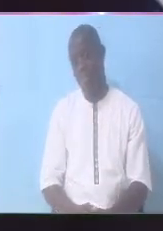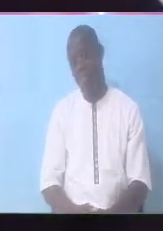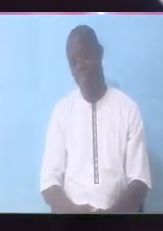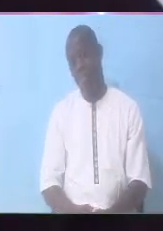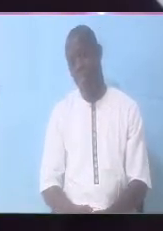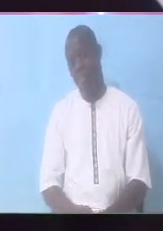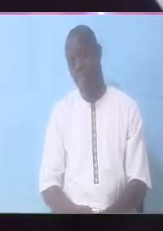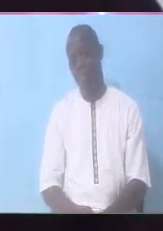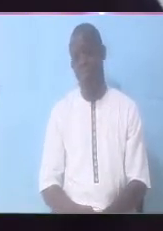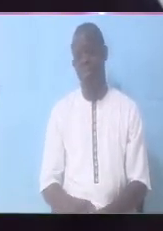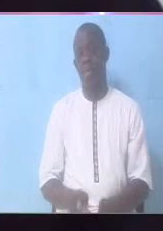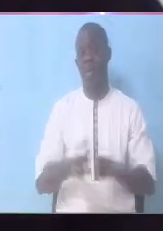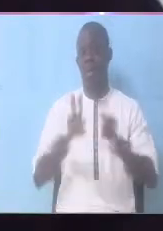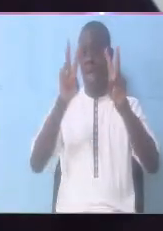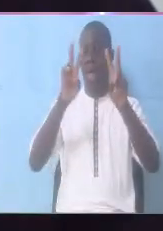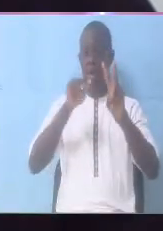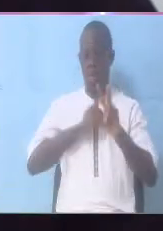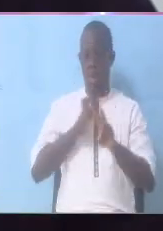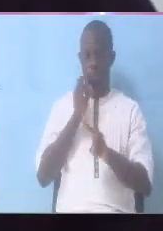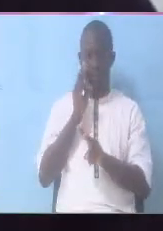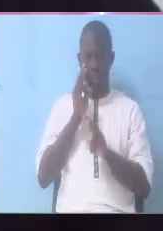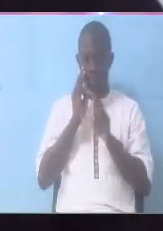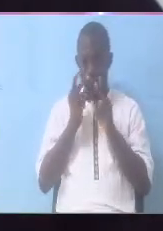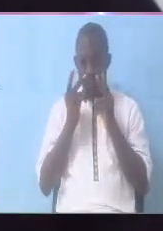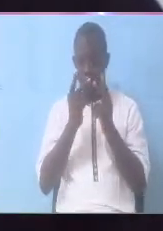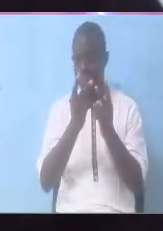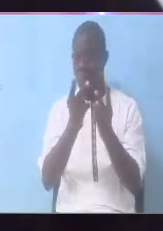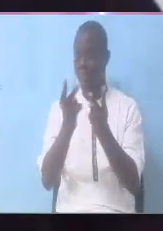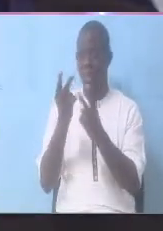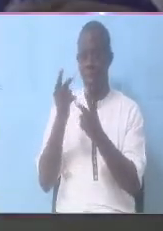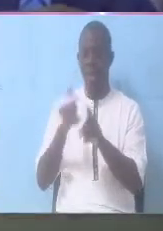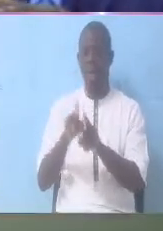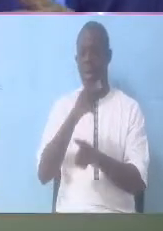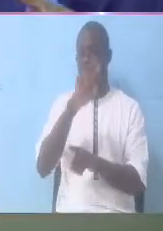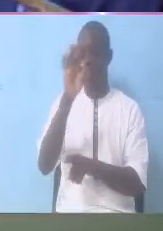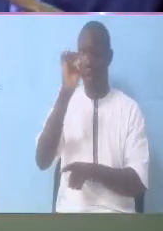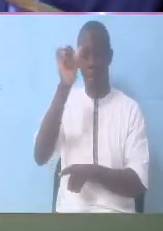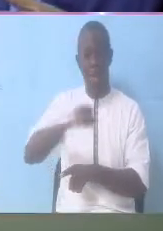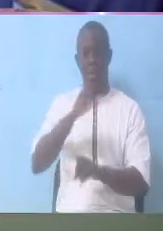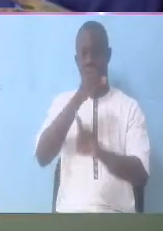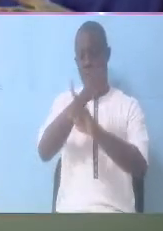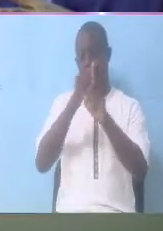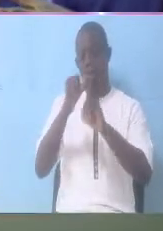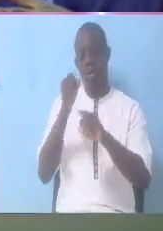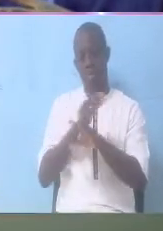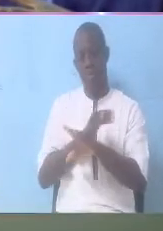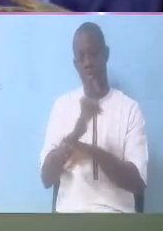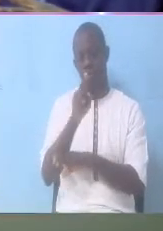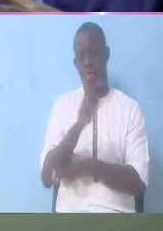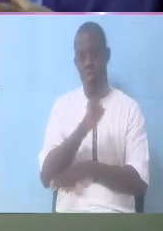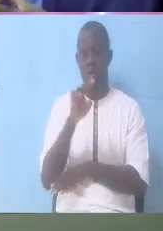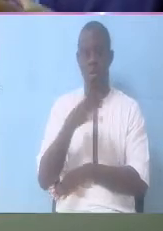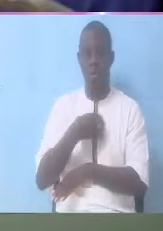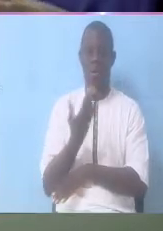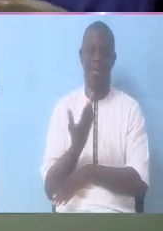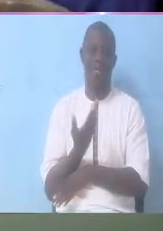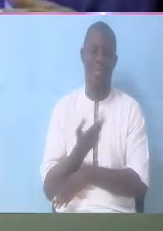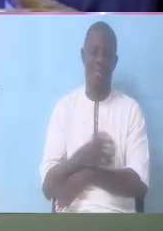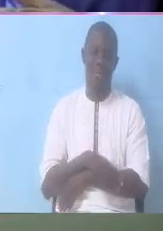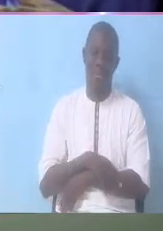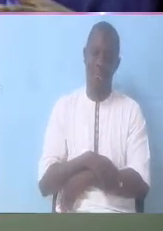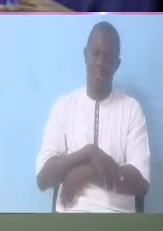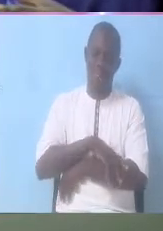that Yaya Jammeh saw them in that terrible state. He never. I'm trying to tell you what happened. Accept what I said. There